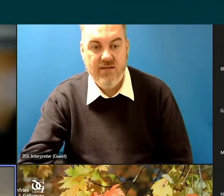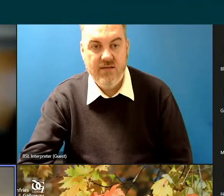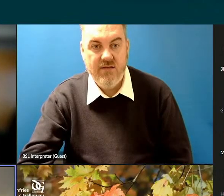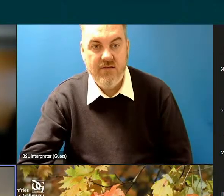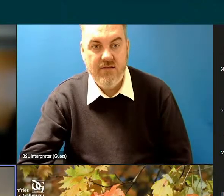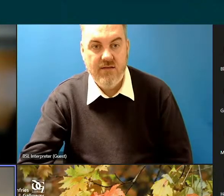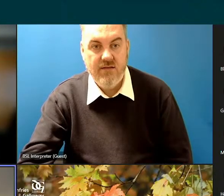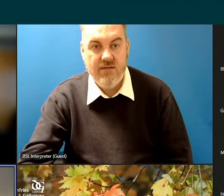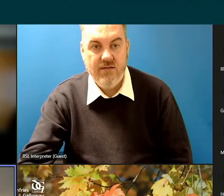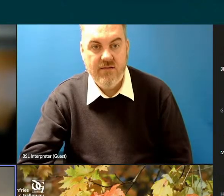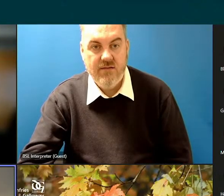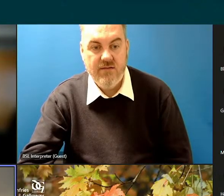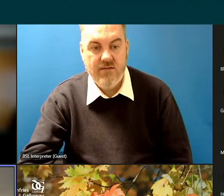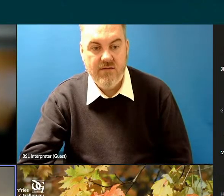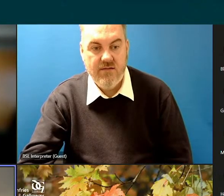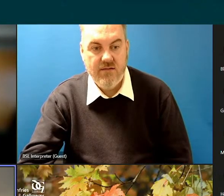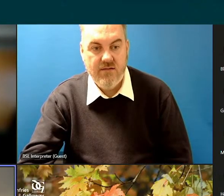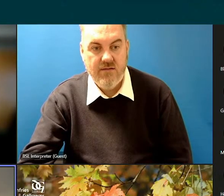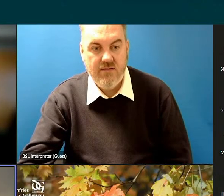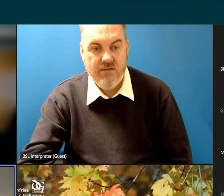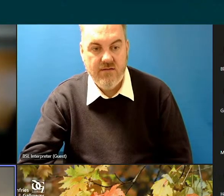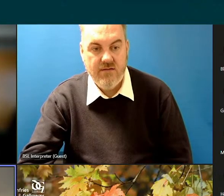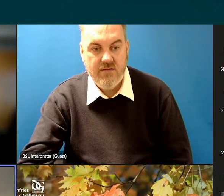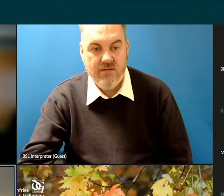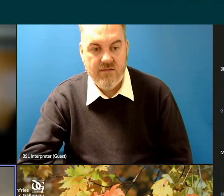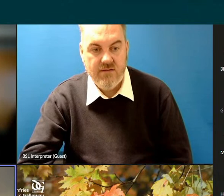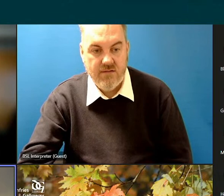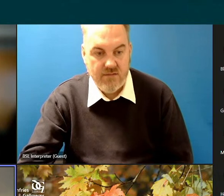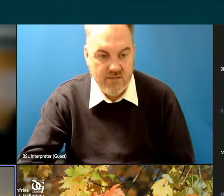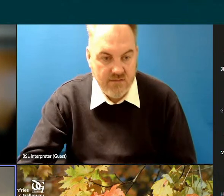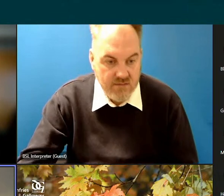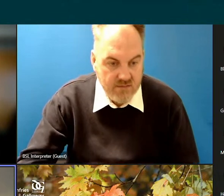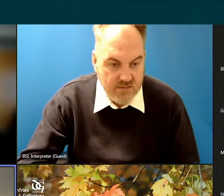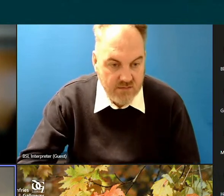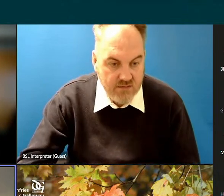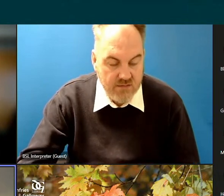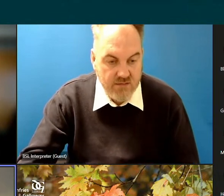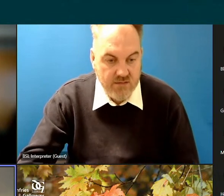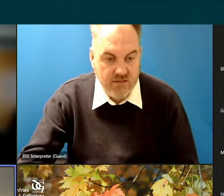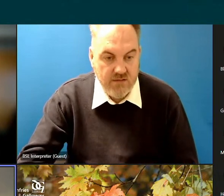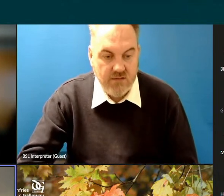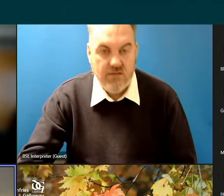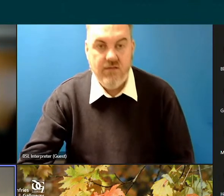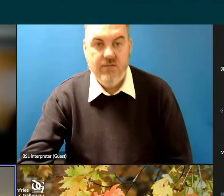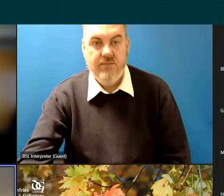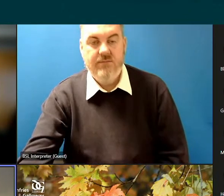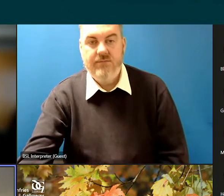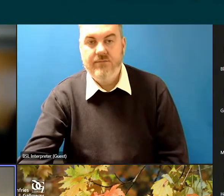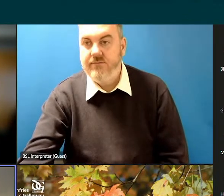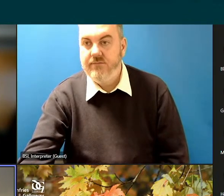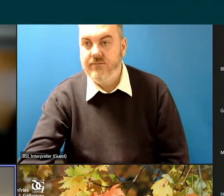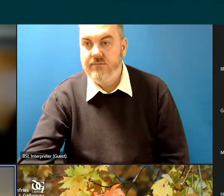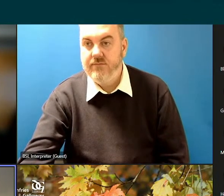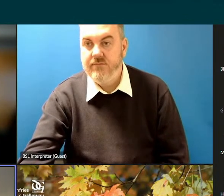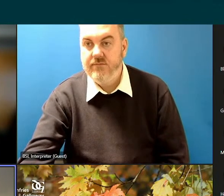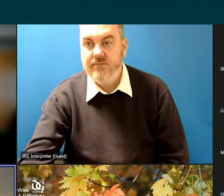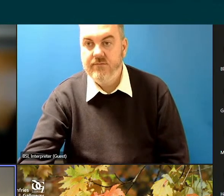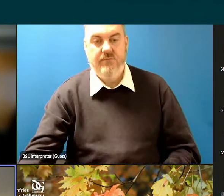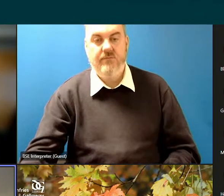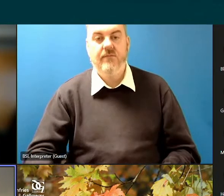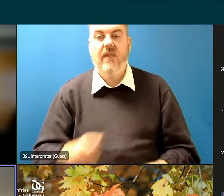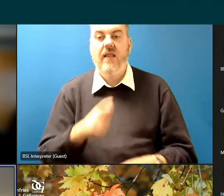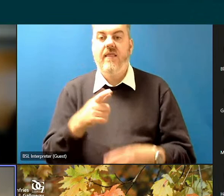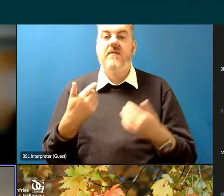Thanks, Chair. Thanks, Councillor Young, for the comments. Just in terms of the crossing at Queen Street, there was a